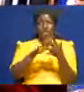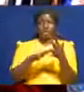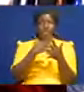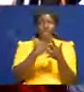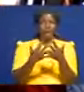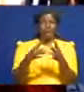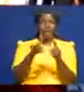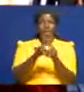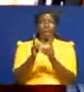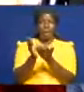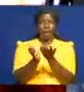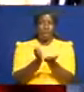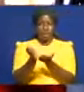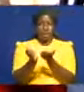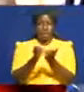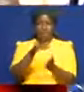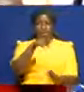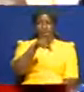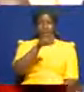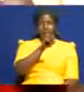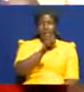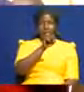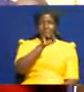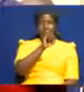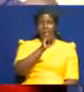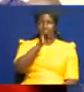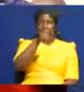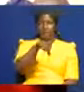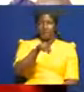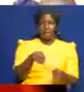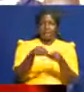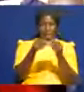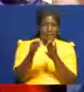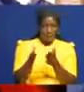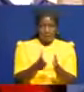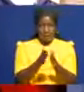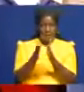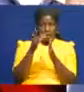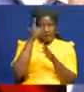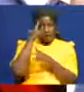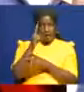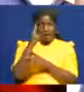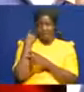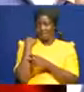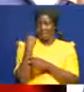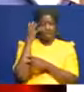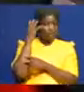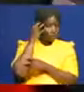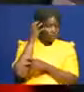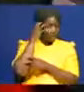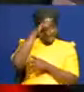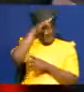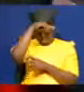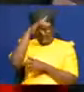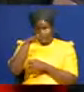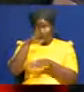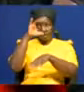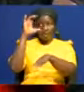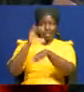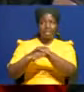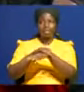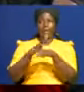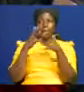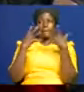entrepreneurship. The PSIP provides a platform for recent college graduates to acquire practical experience,